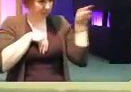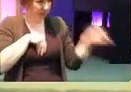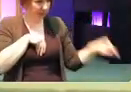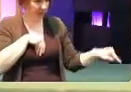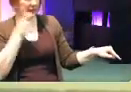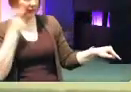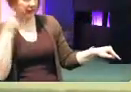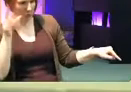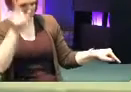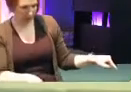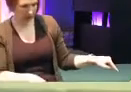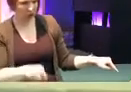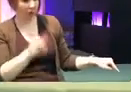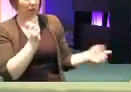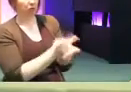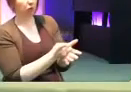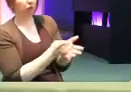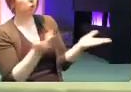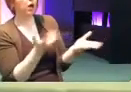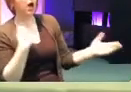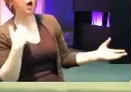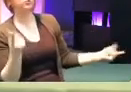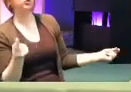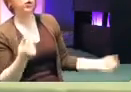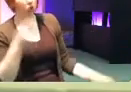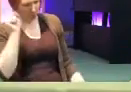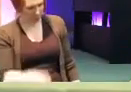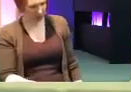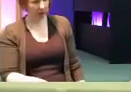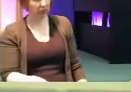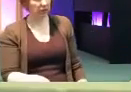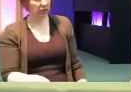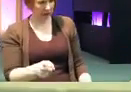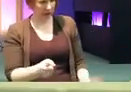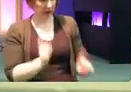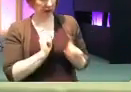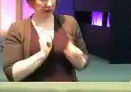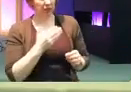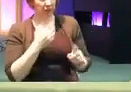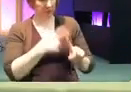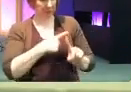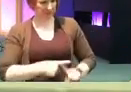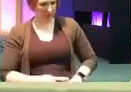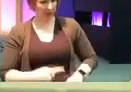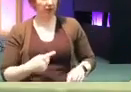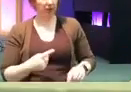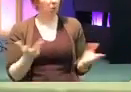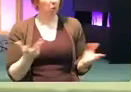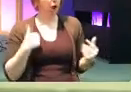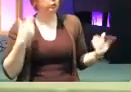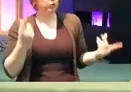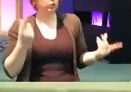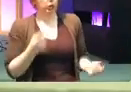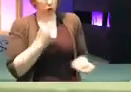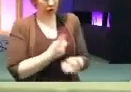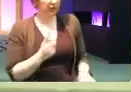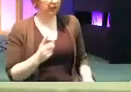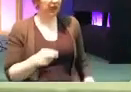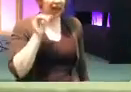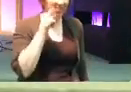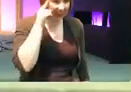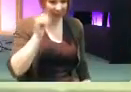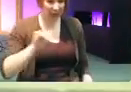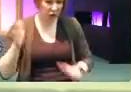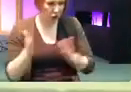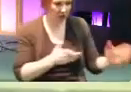doing. You must approve of what I'm doing. You must validate what I'm doing. And I'm here to tell you, church, that strategy is